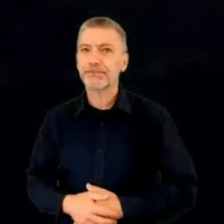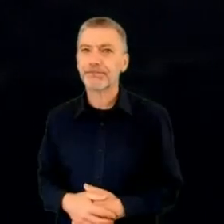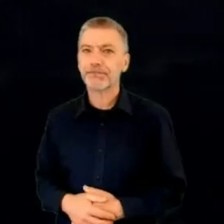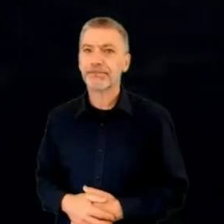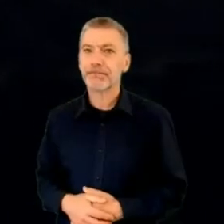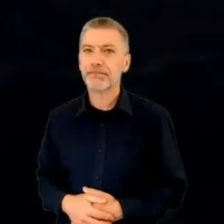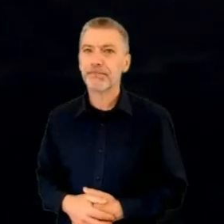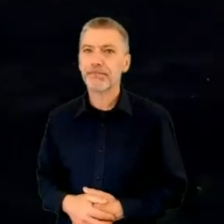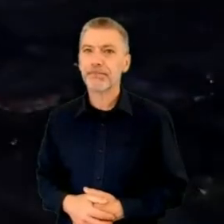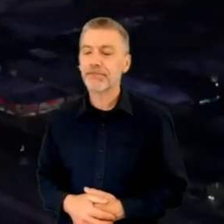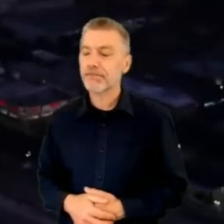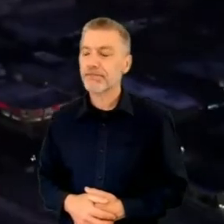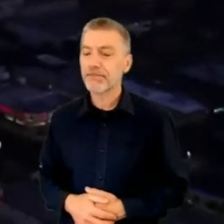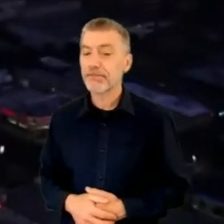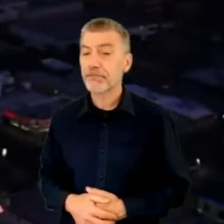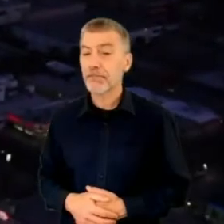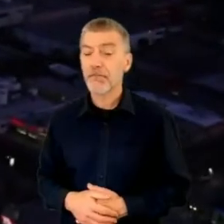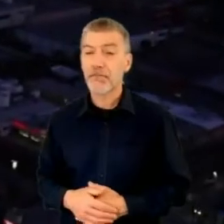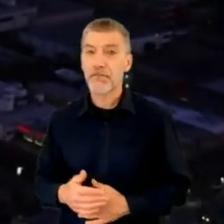More people,